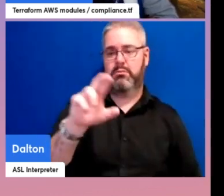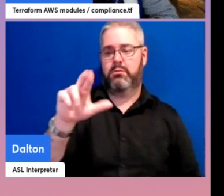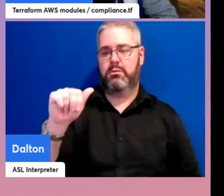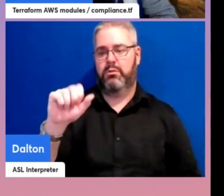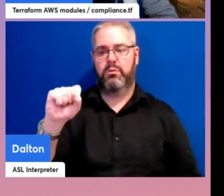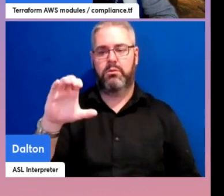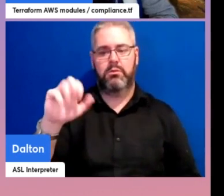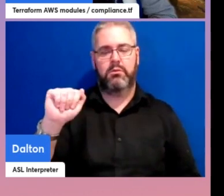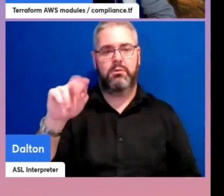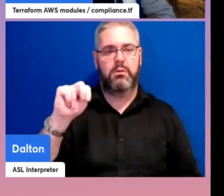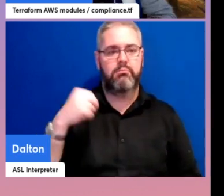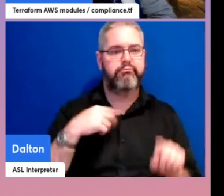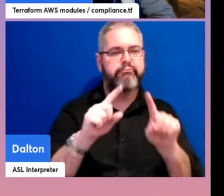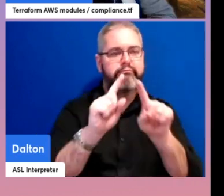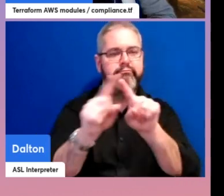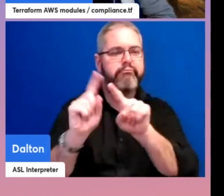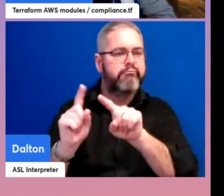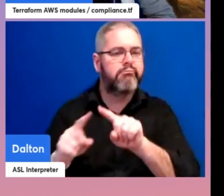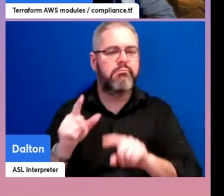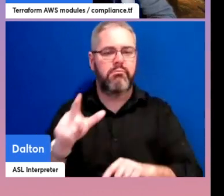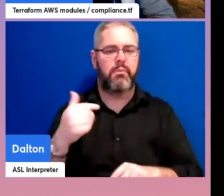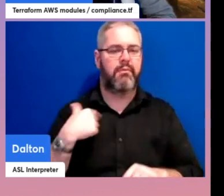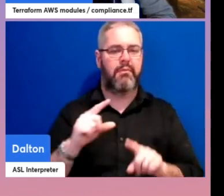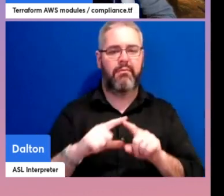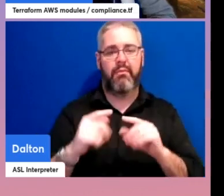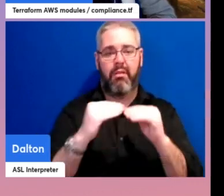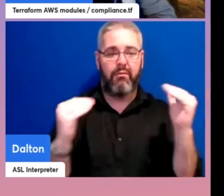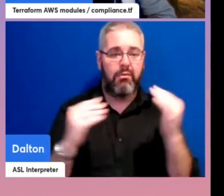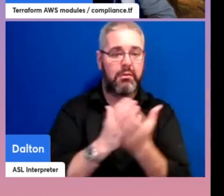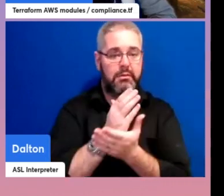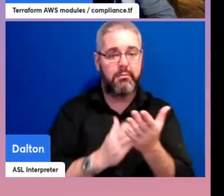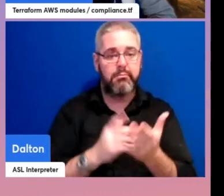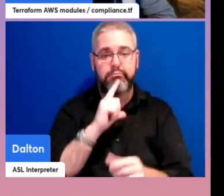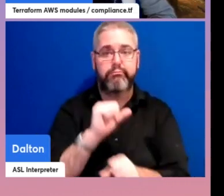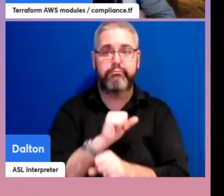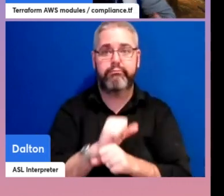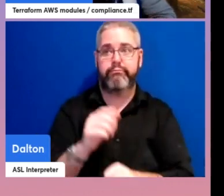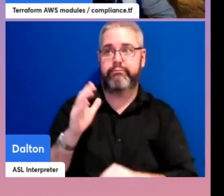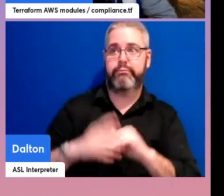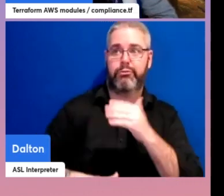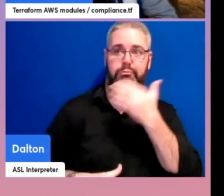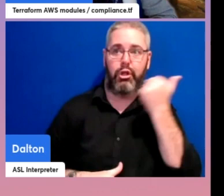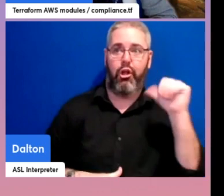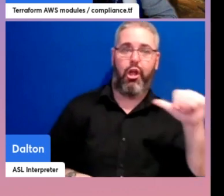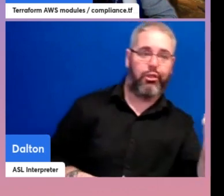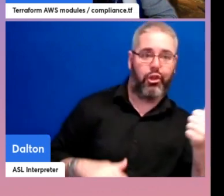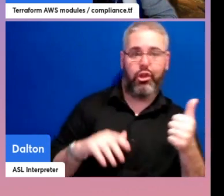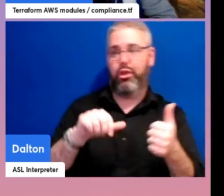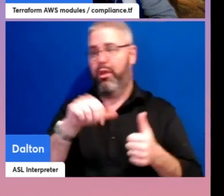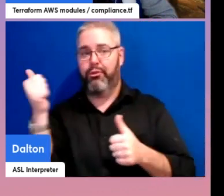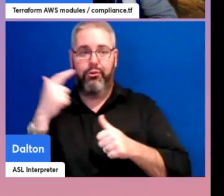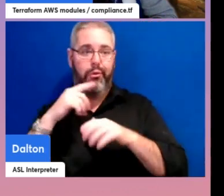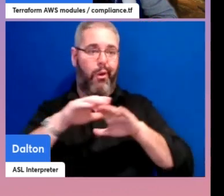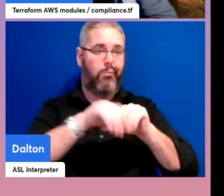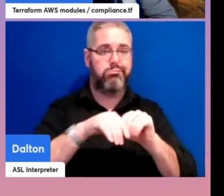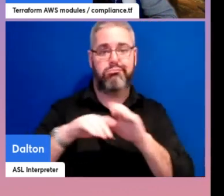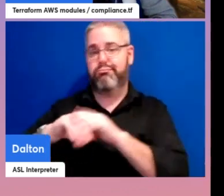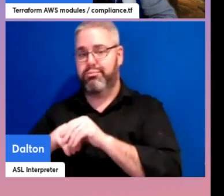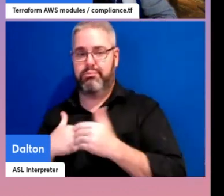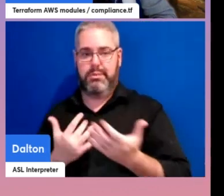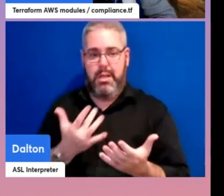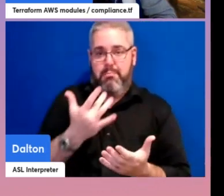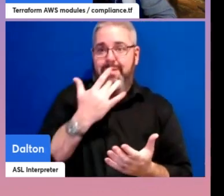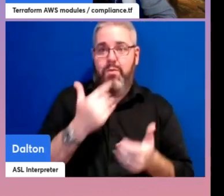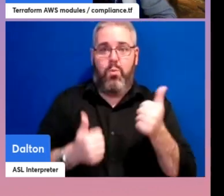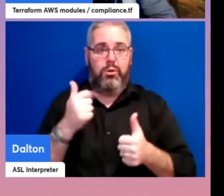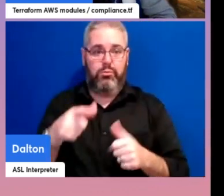of things on different level. Some of them are doing it better than another. My personal preference is the one which actually works, which